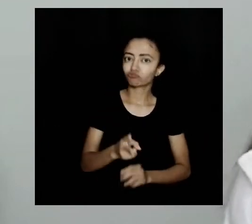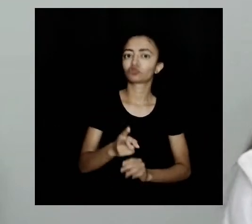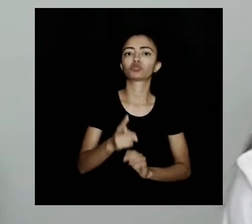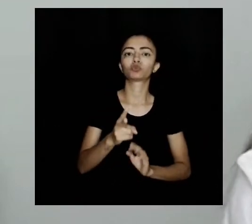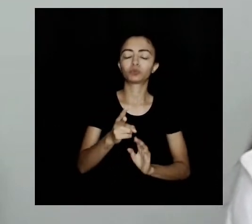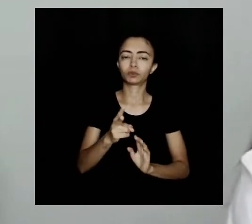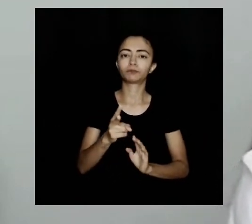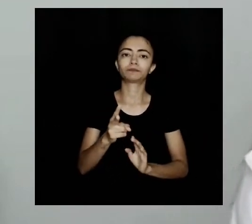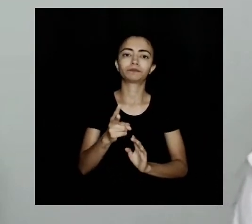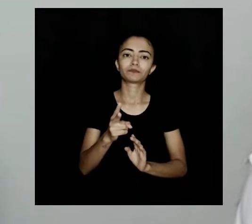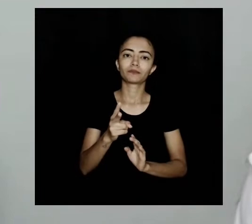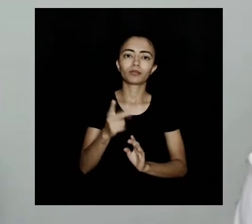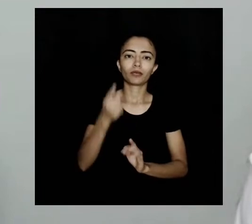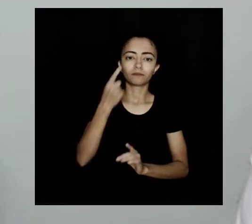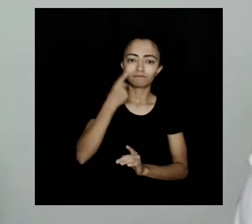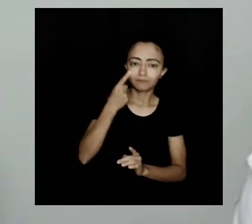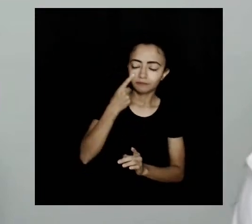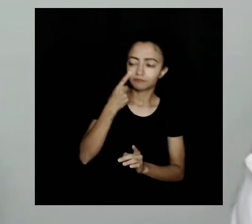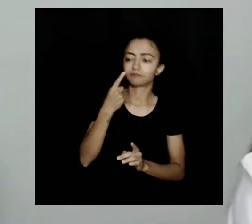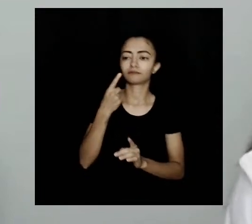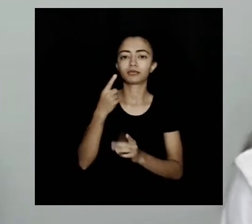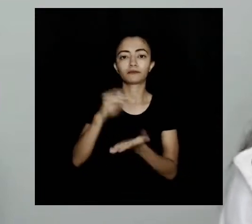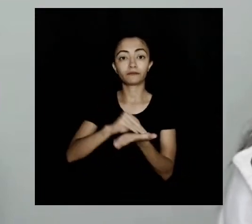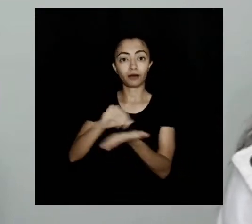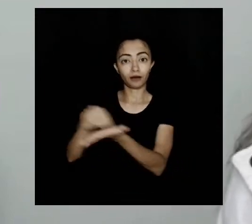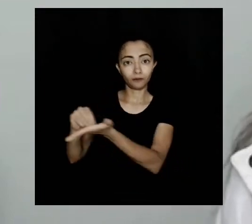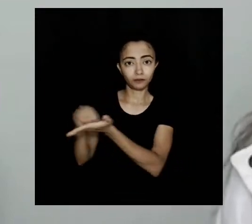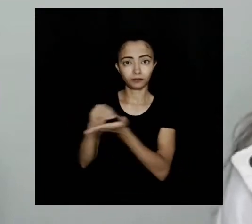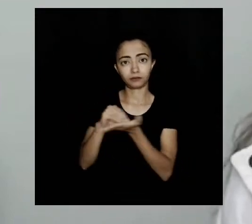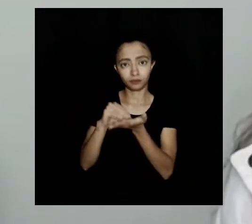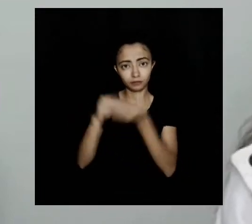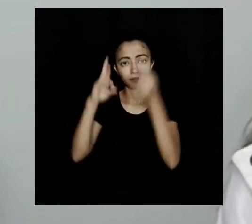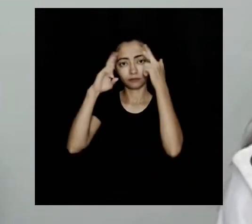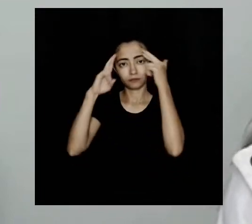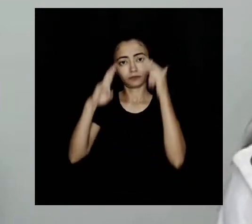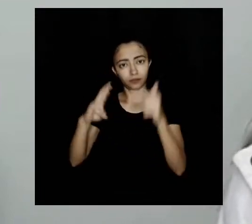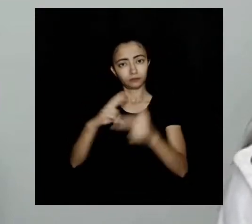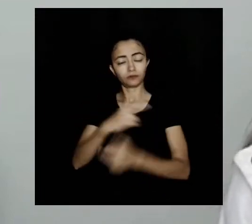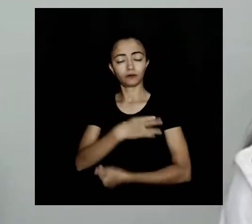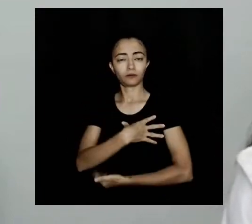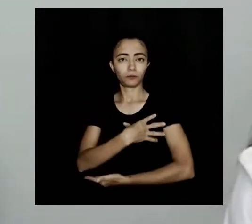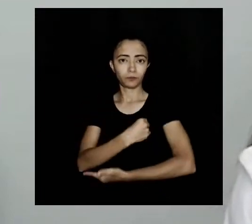to really make statements and